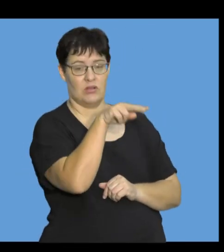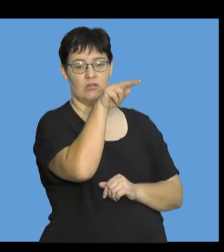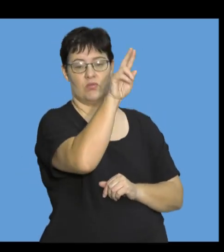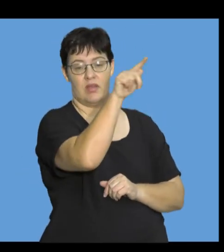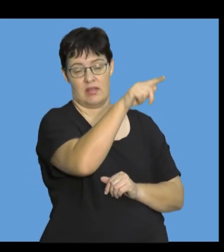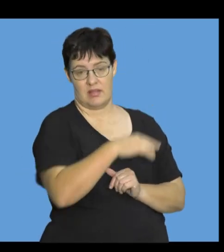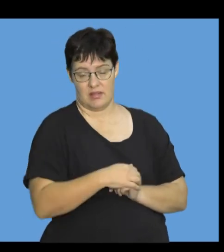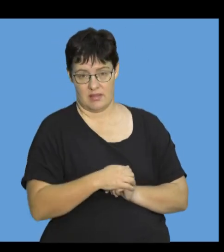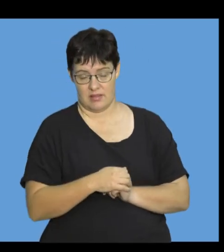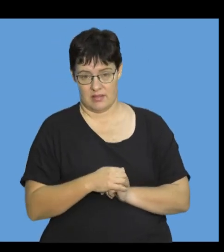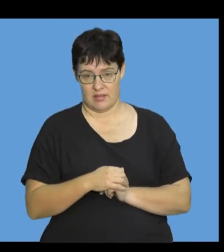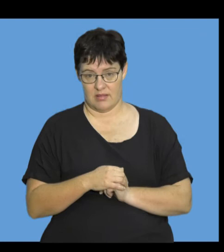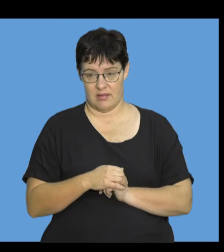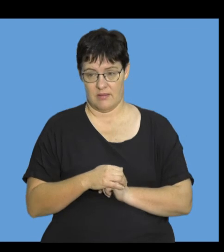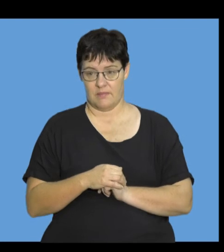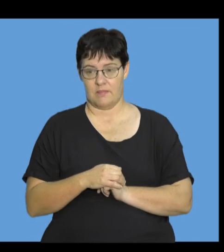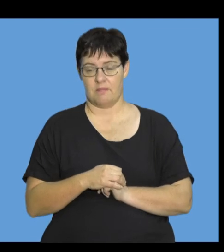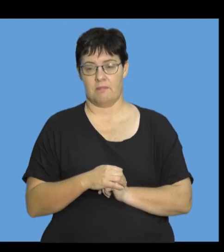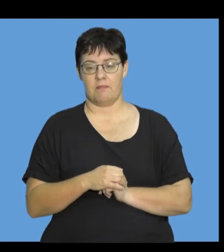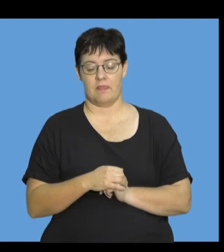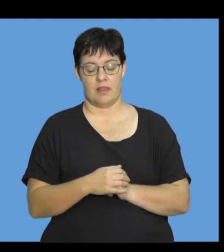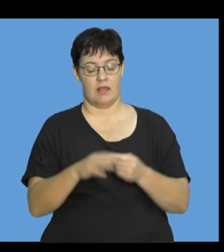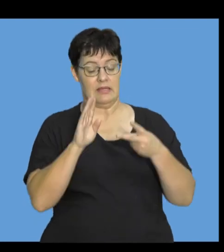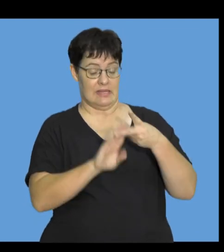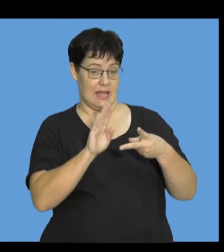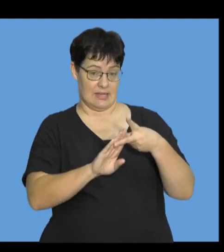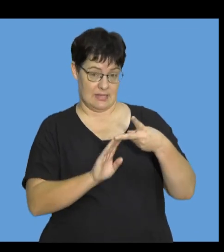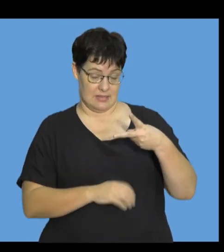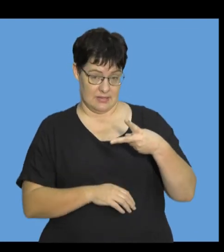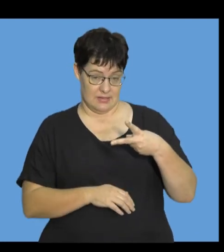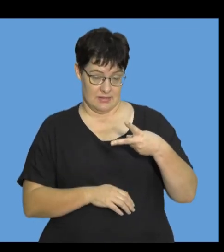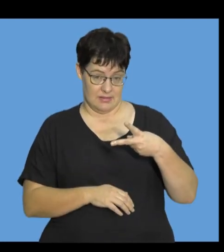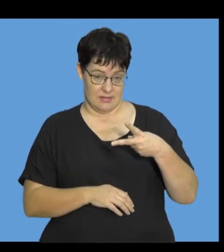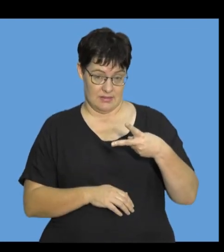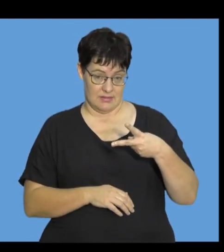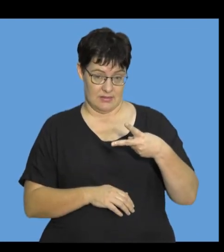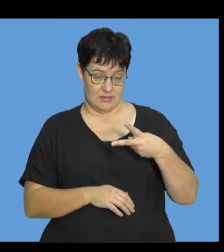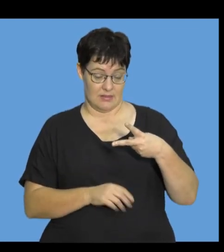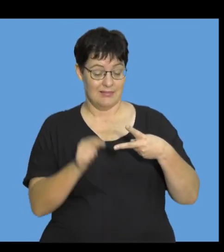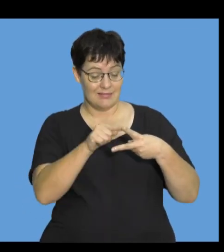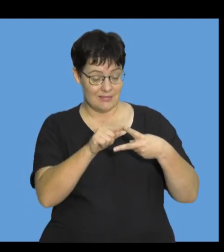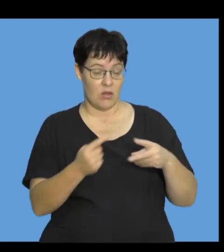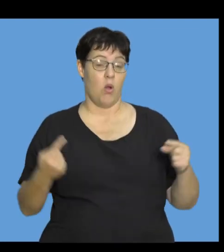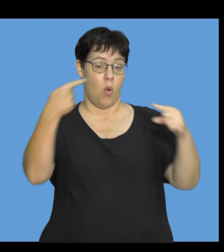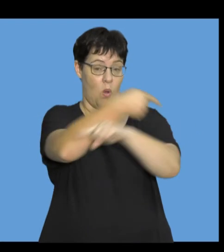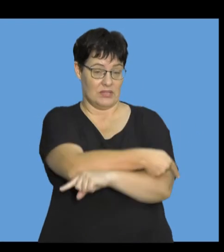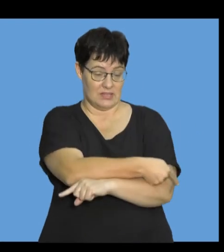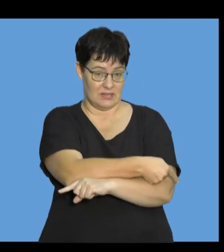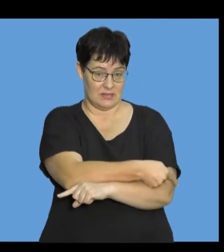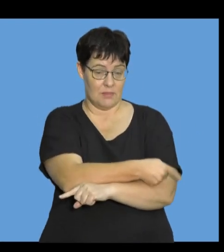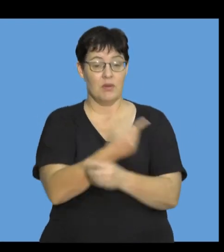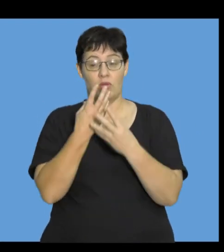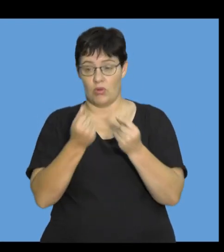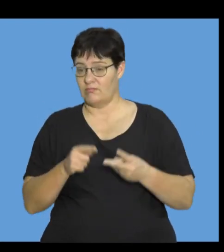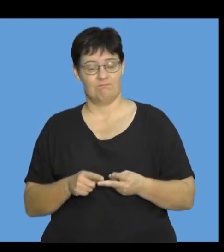squared. That's really what I just mean here. Now, the opposite of this does not give